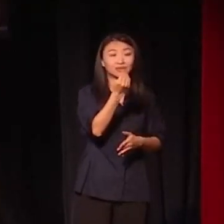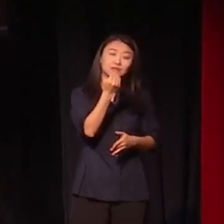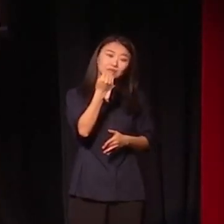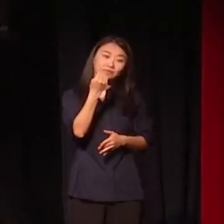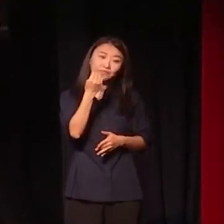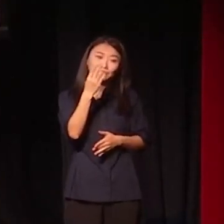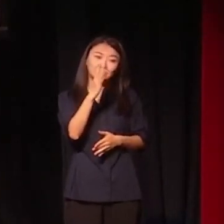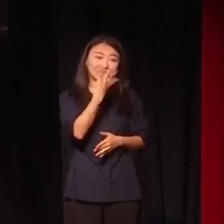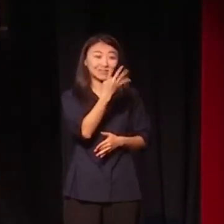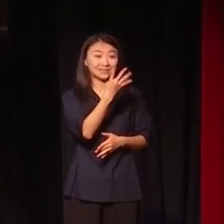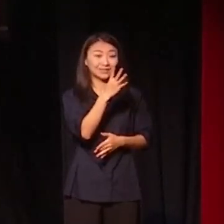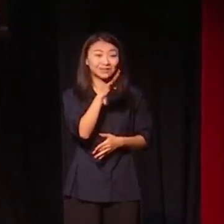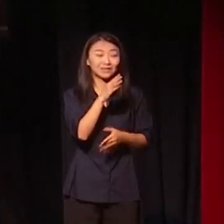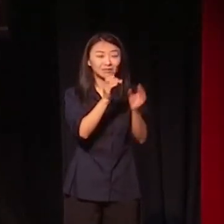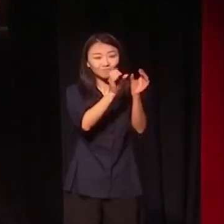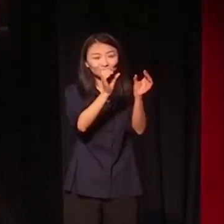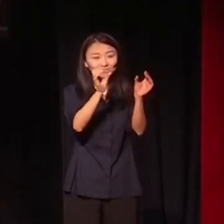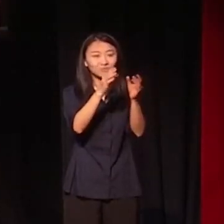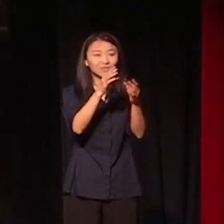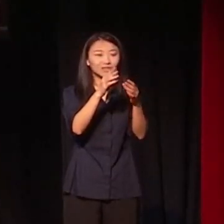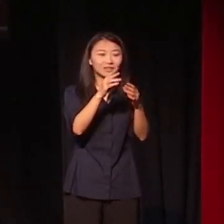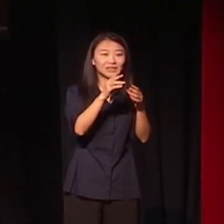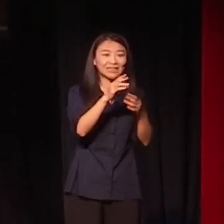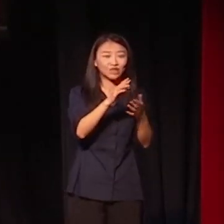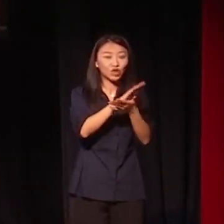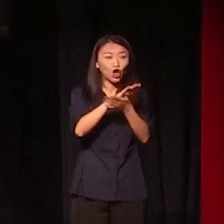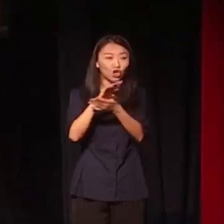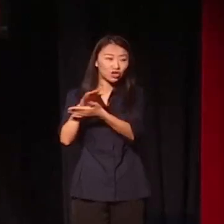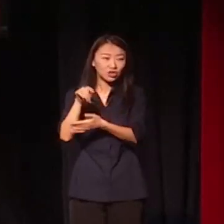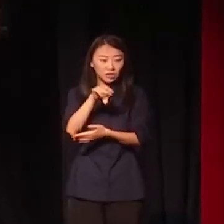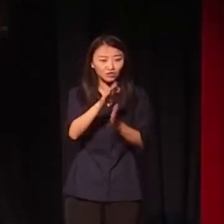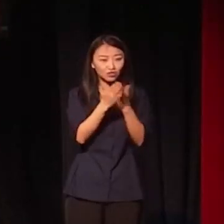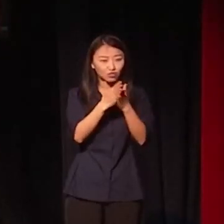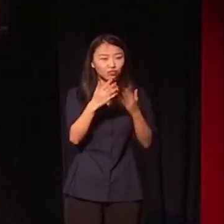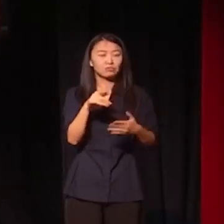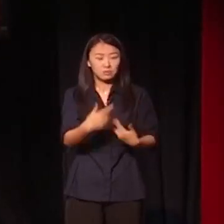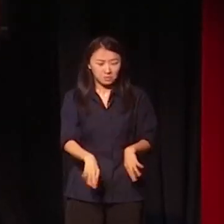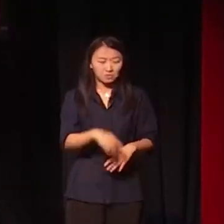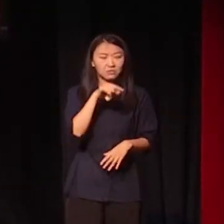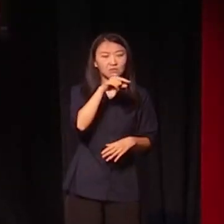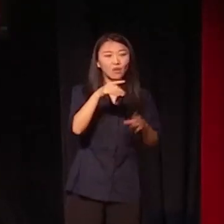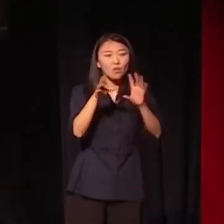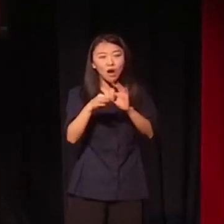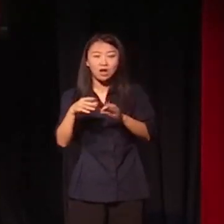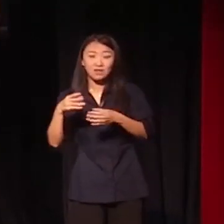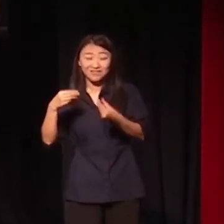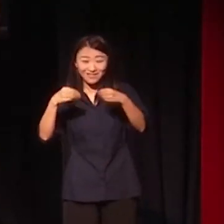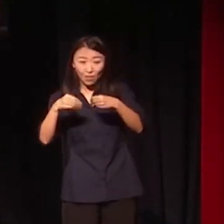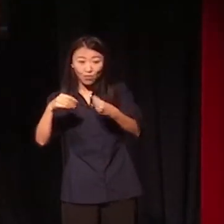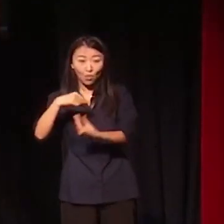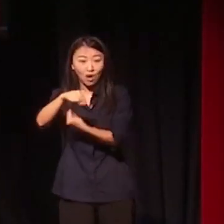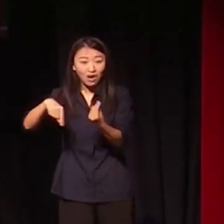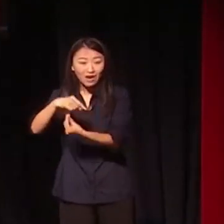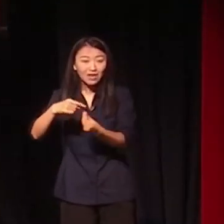from across the globe, and we asked every author to situate the educational context within the